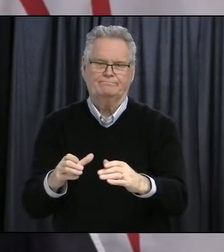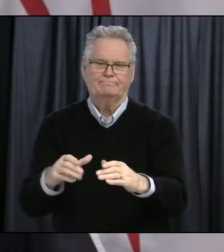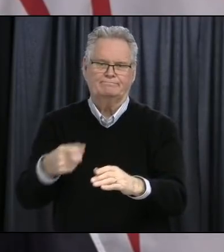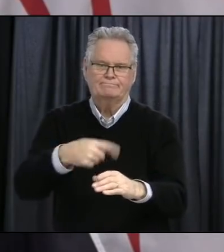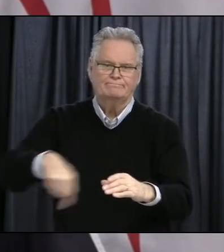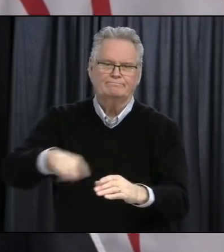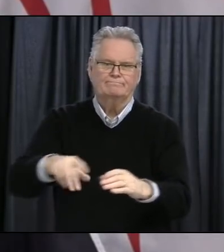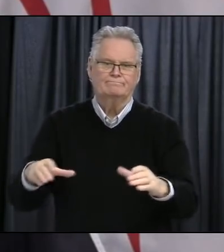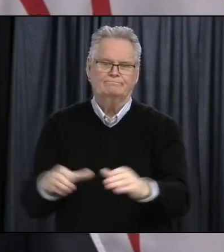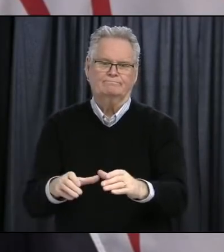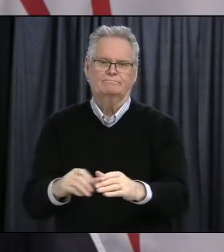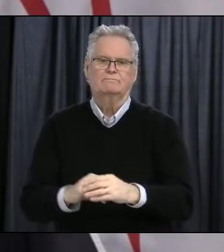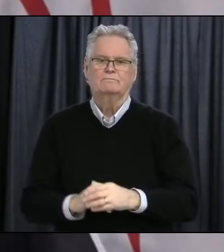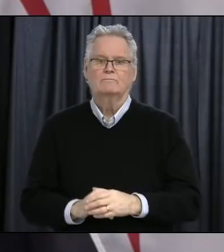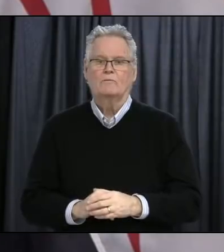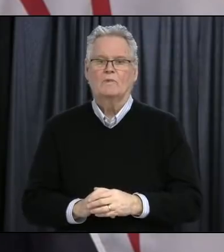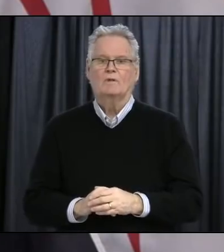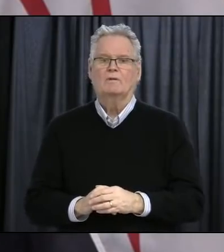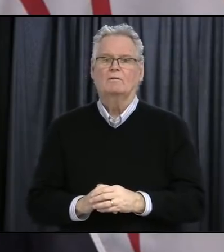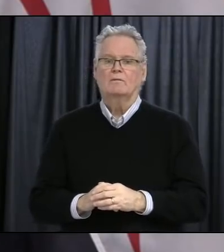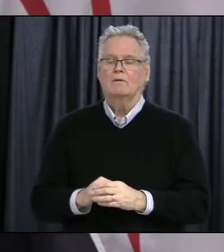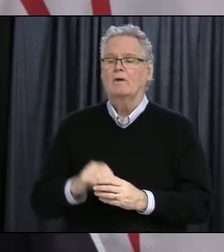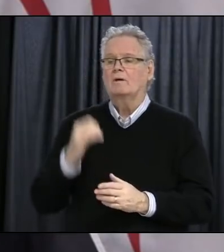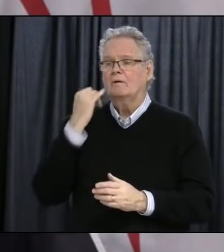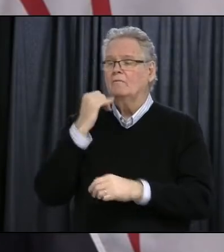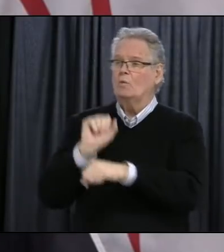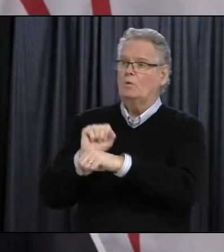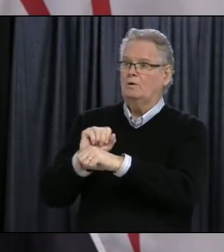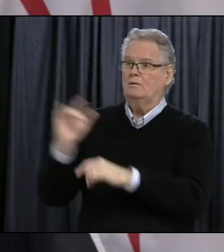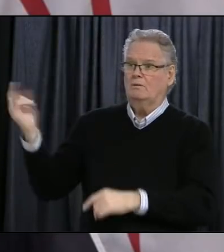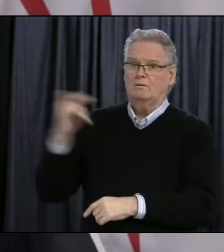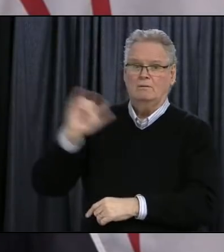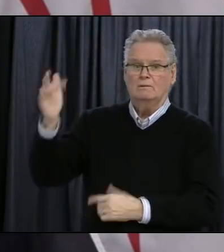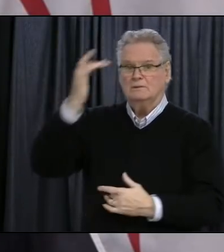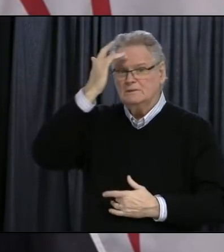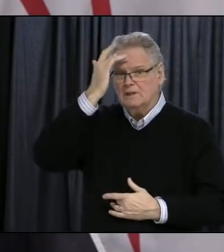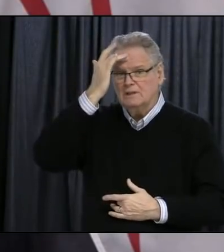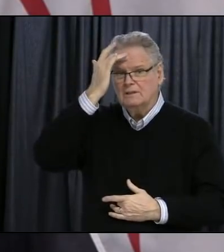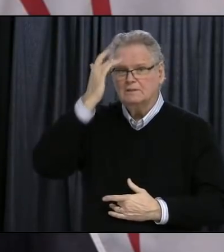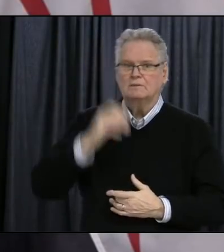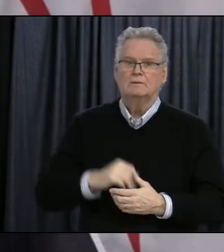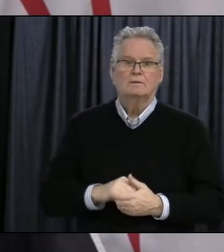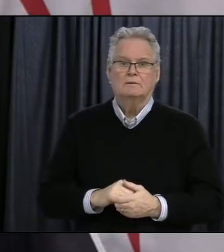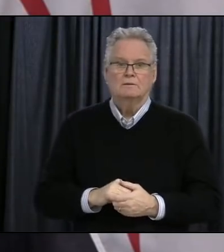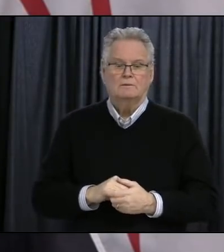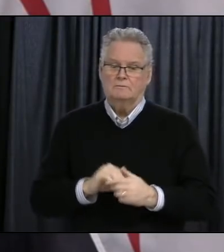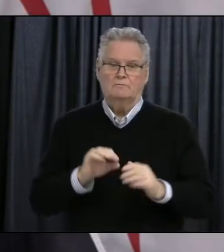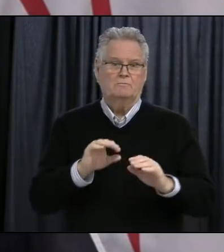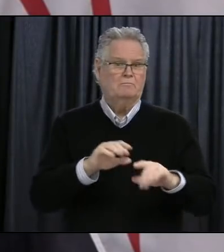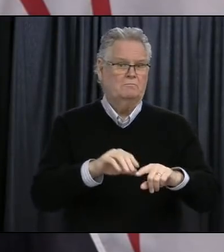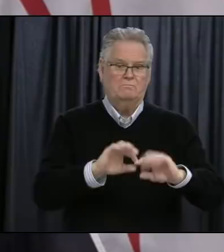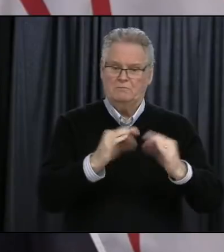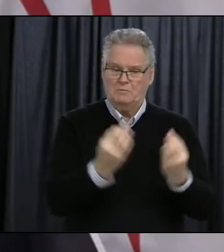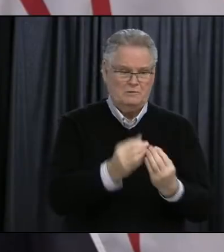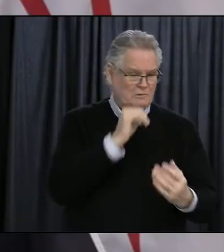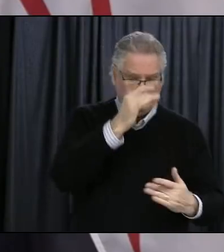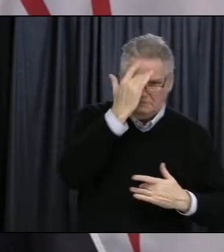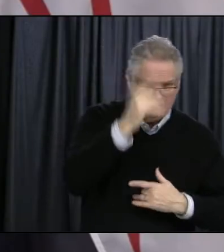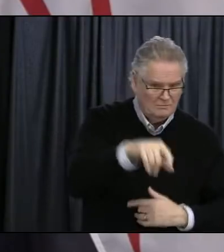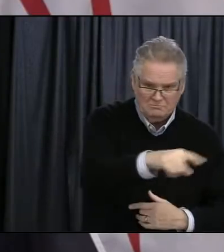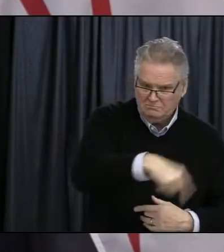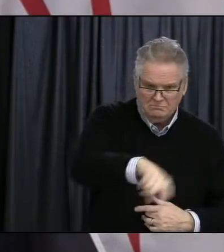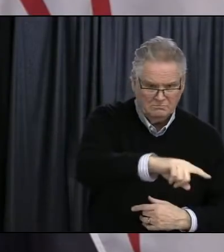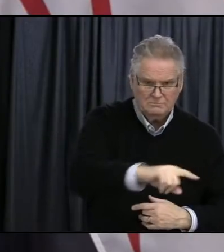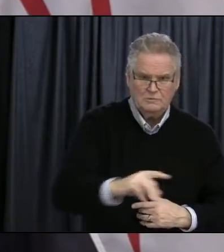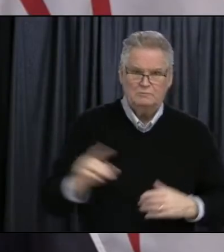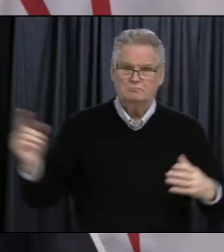to self-isolate. They can attend work, school, and daycare. Household members without symptoms can also